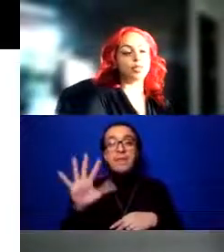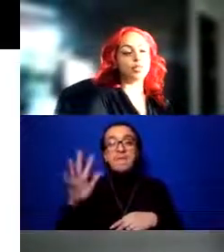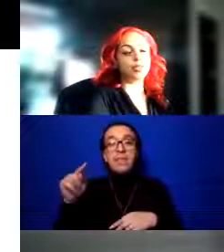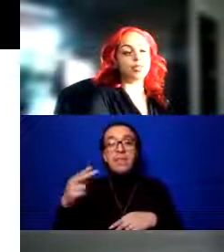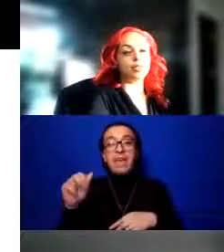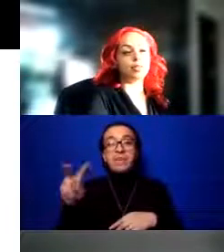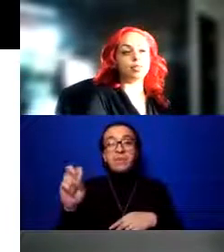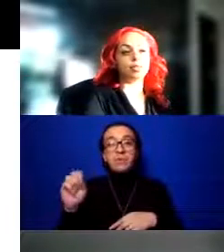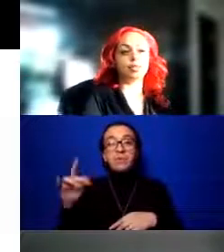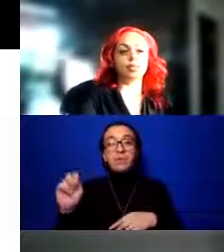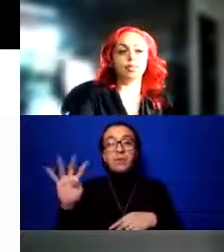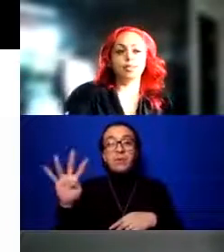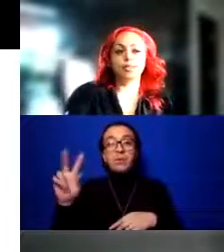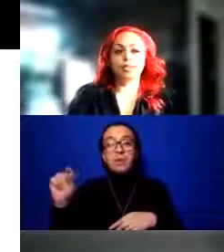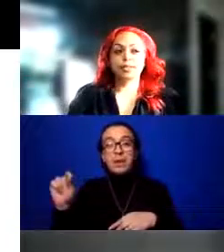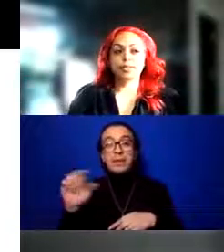Do